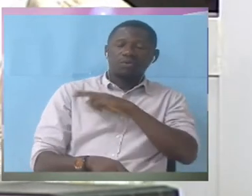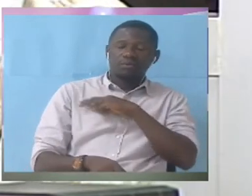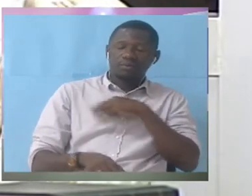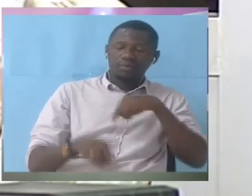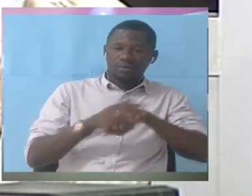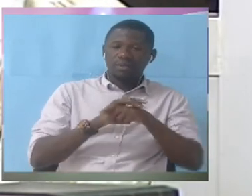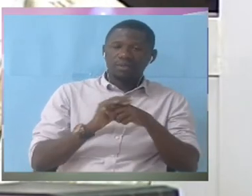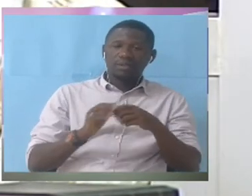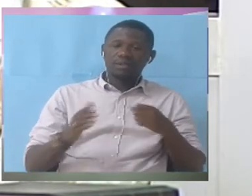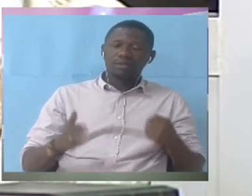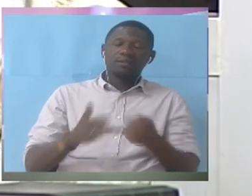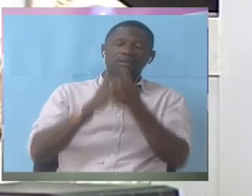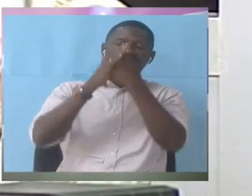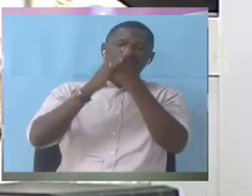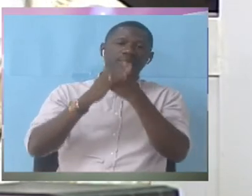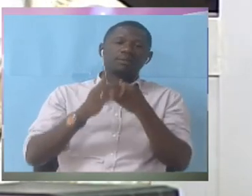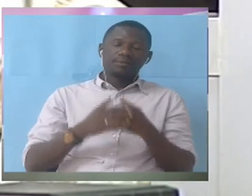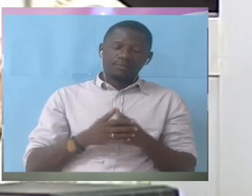not survive